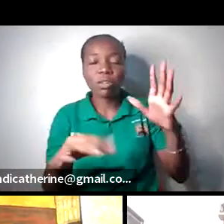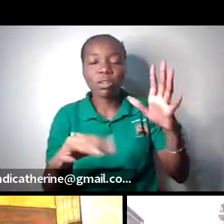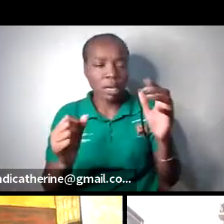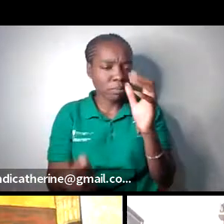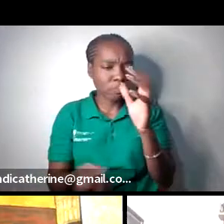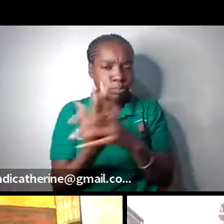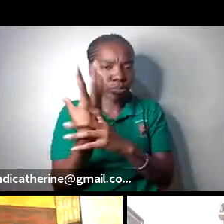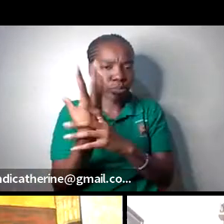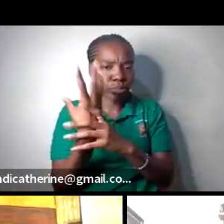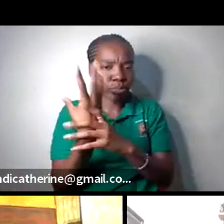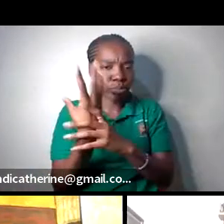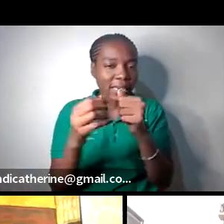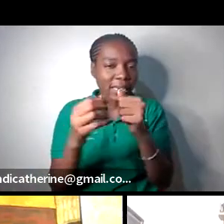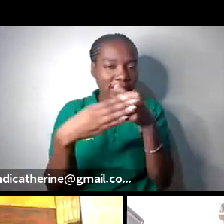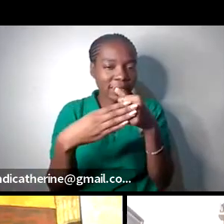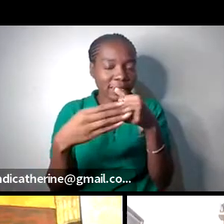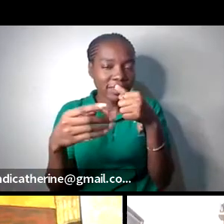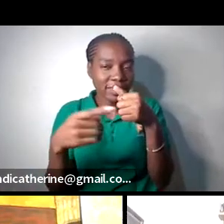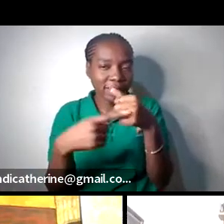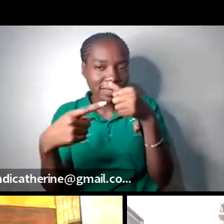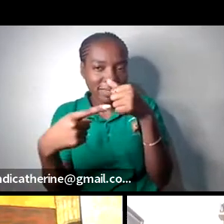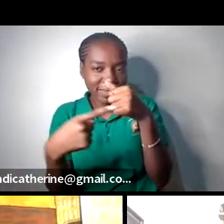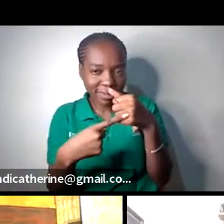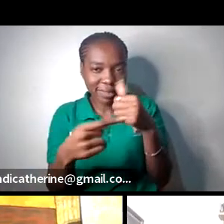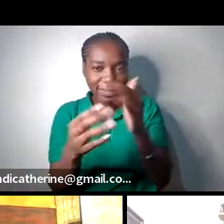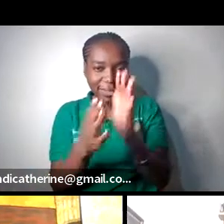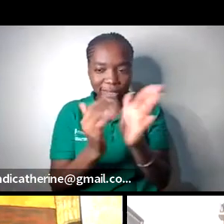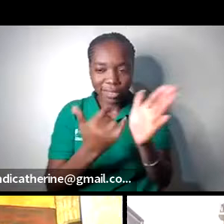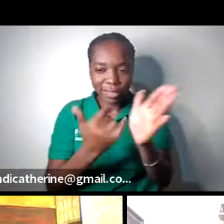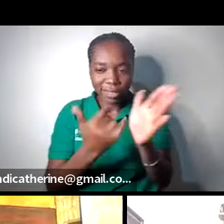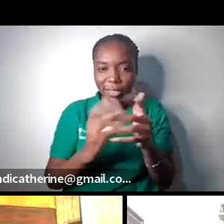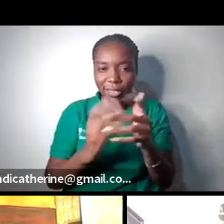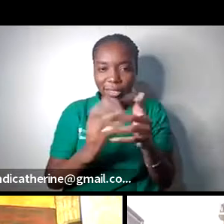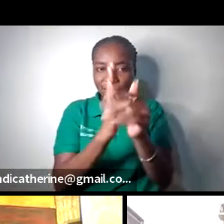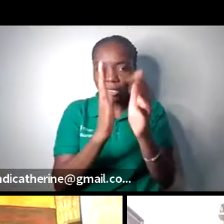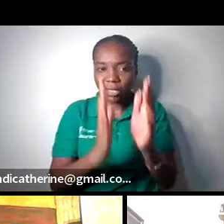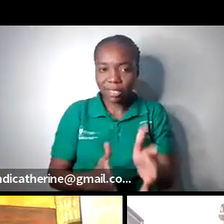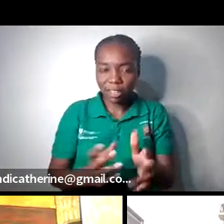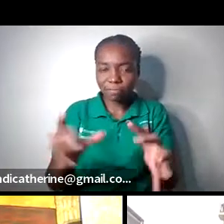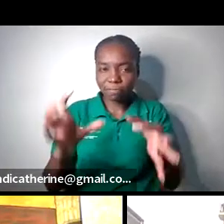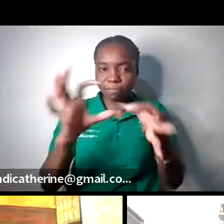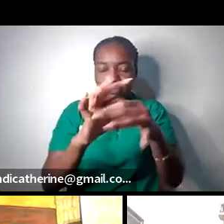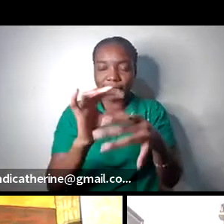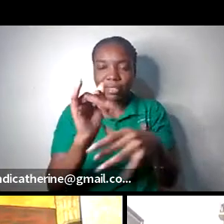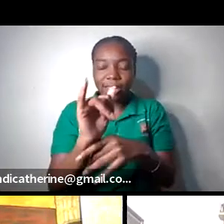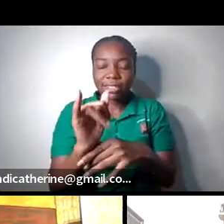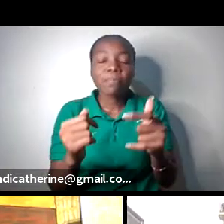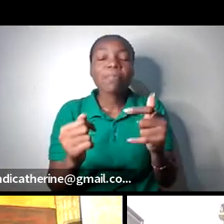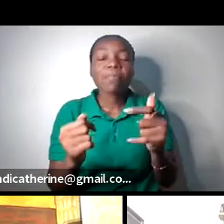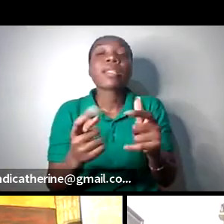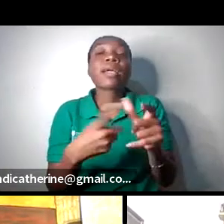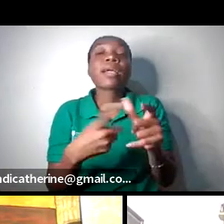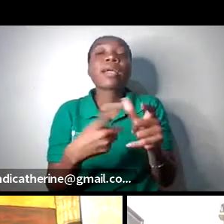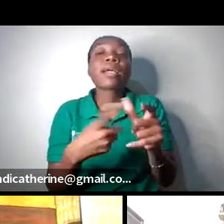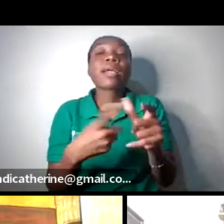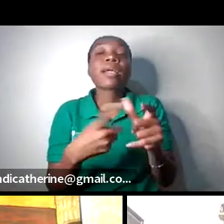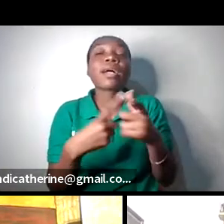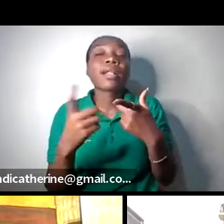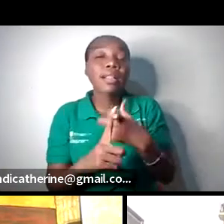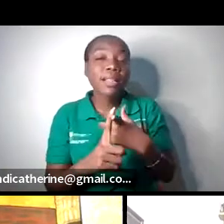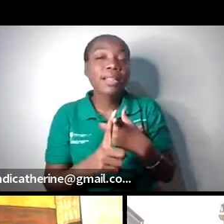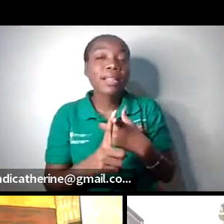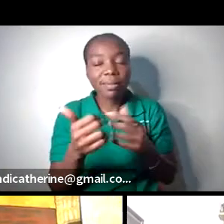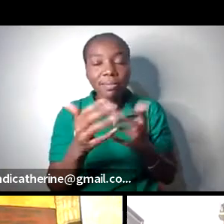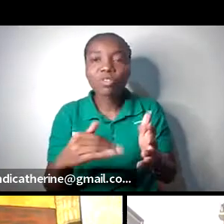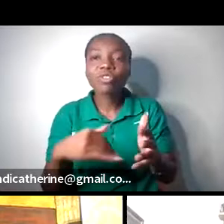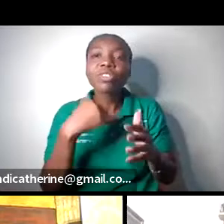our leaders back then to do Pan-Africanism and link all of us together. The festival died for 11 years. It was